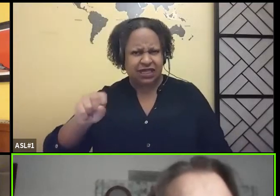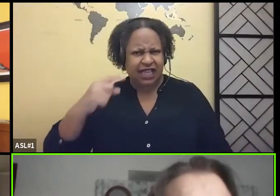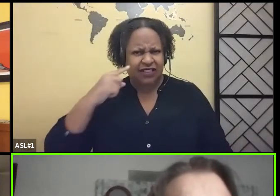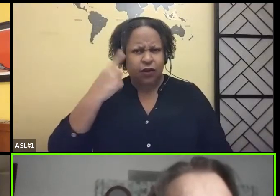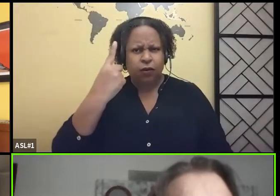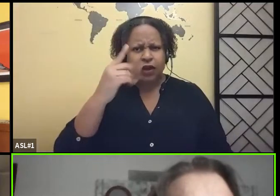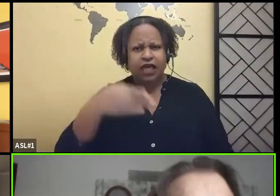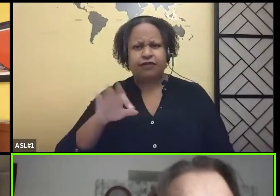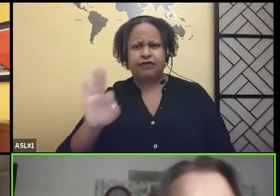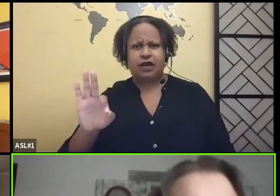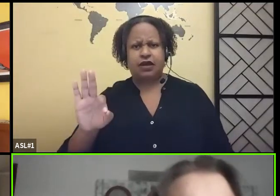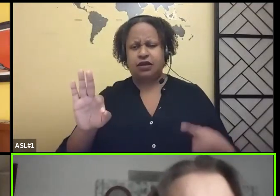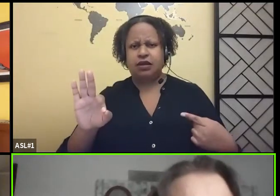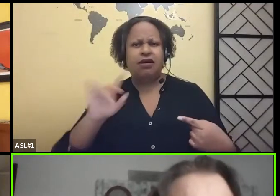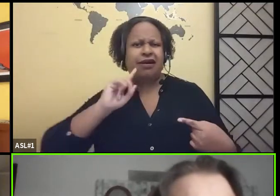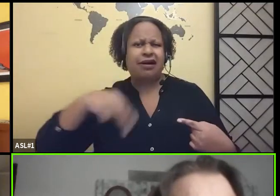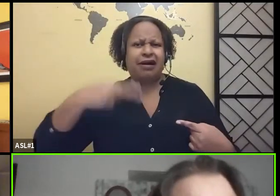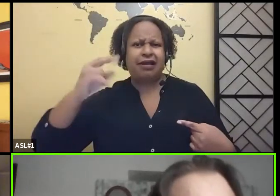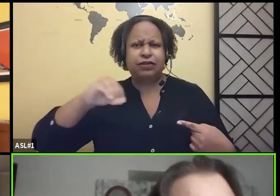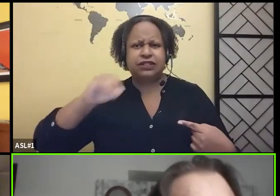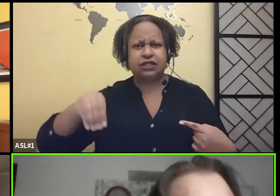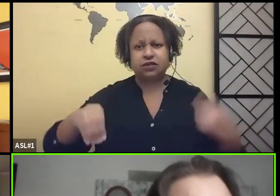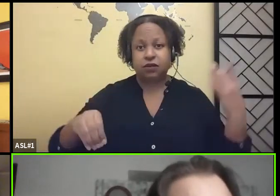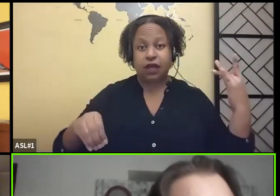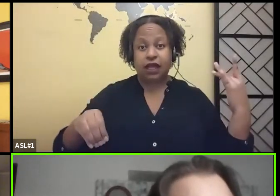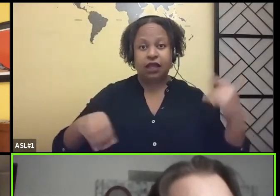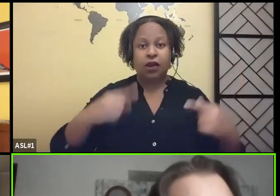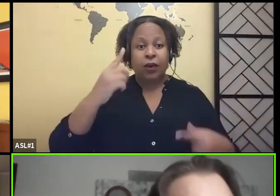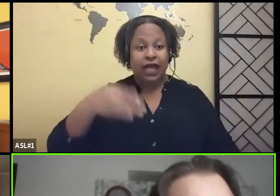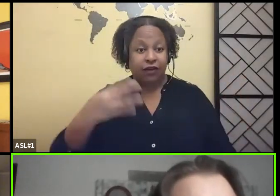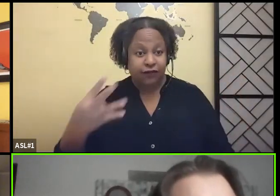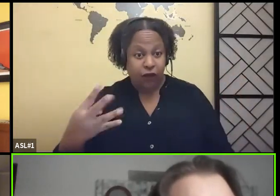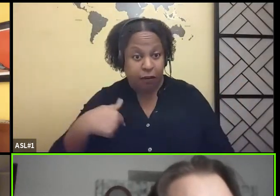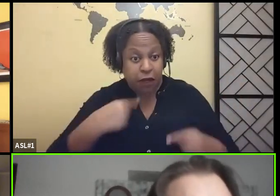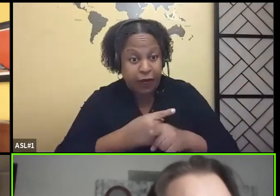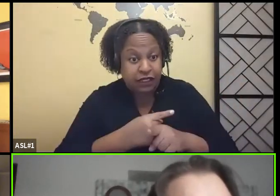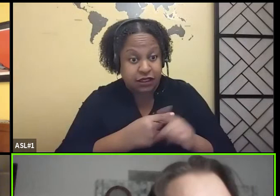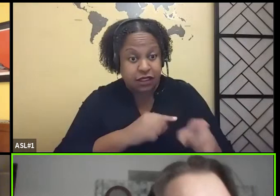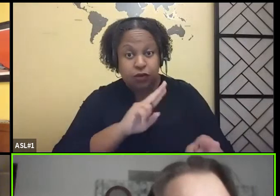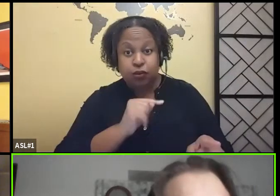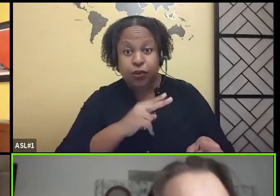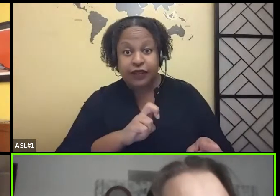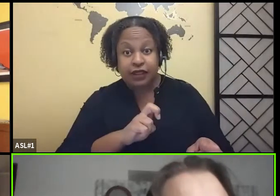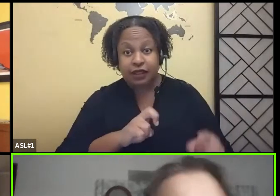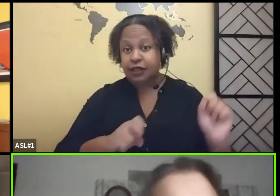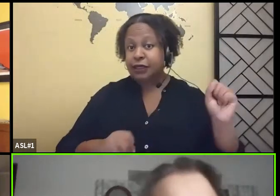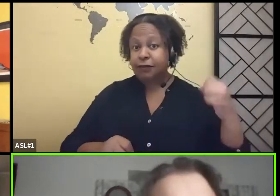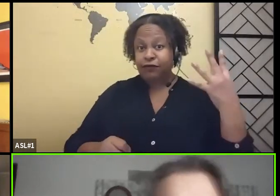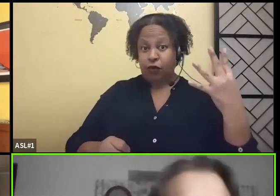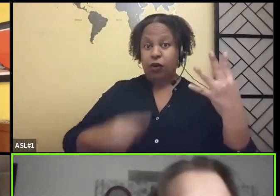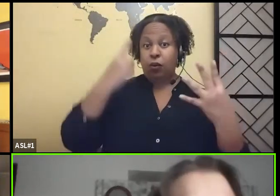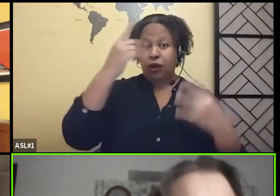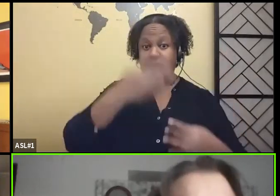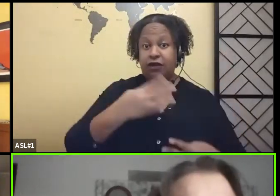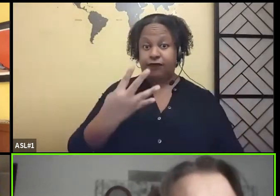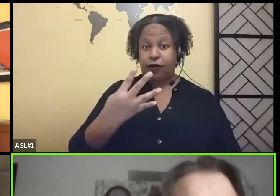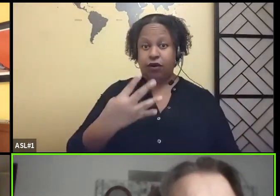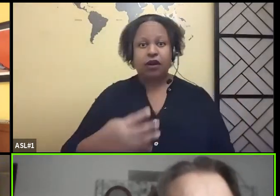don't know, very high. You know, but why is 1 out of 4? I was right. Ah, that's,